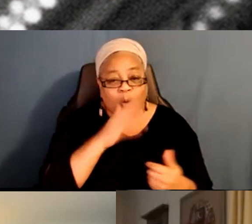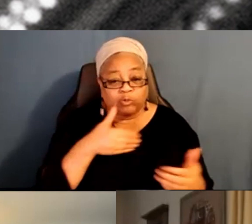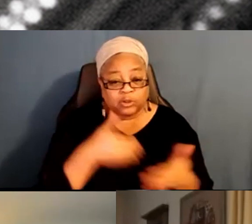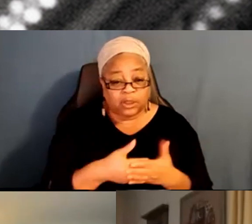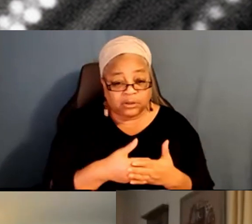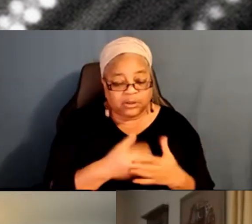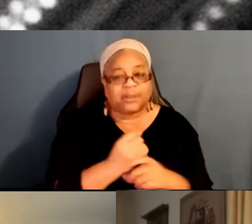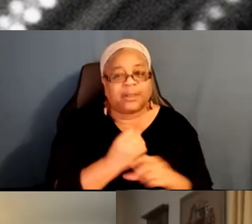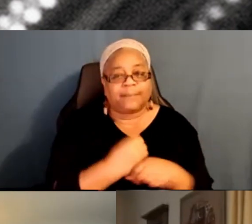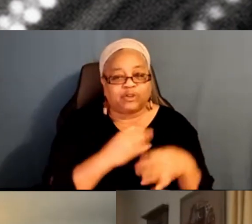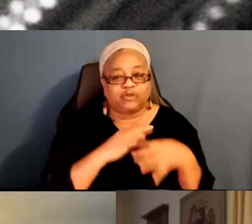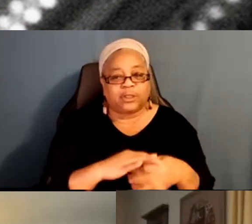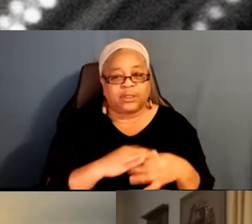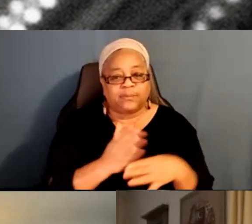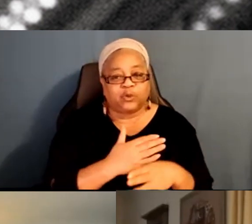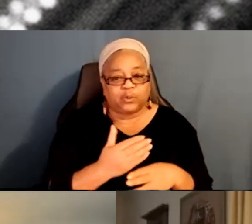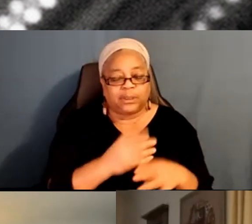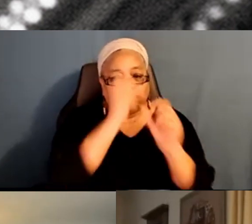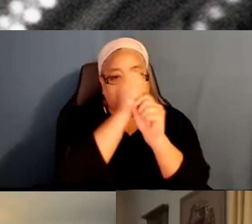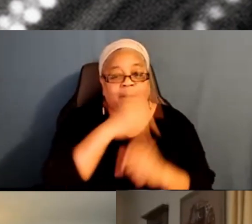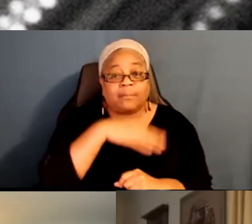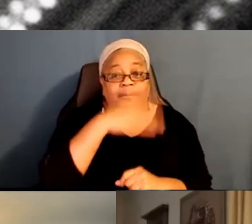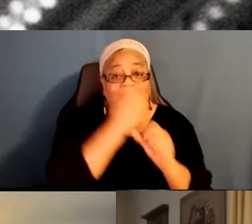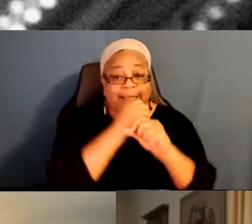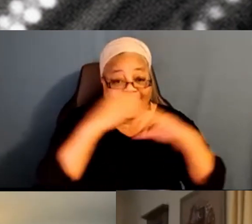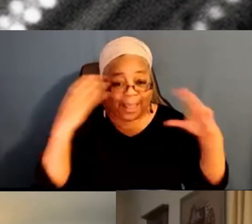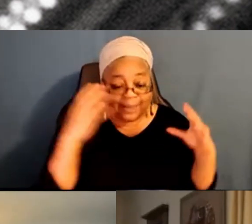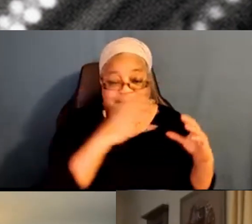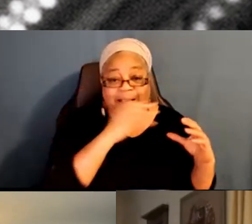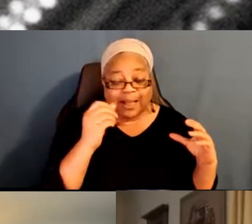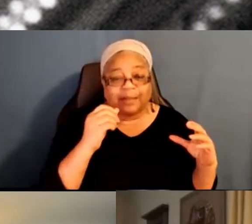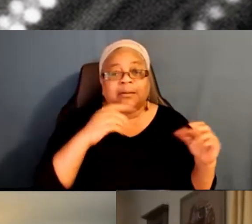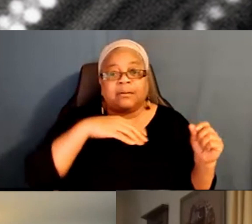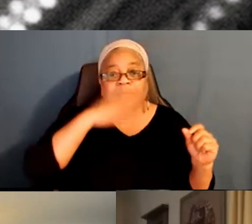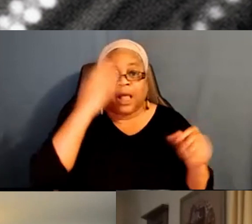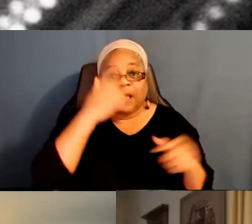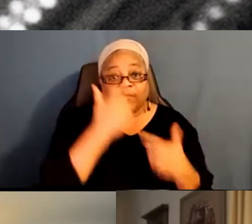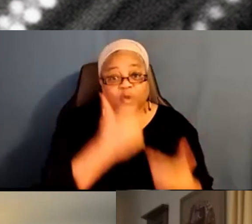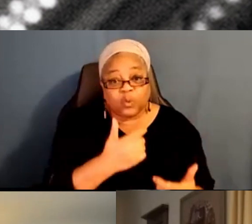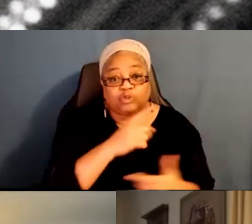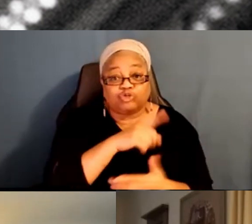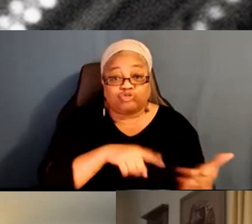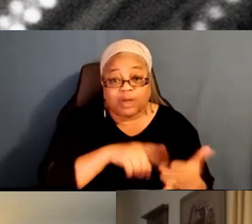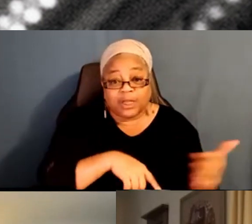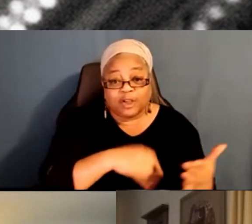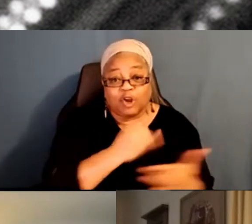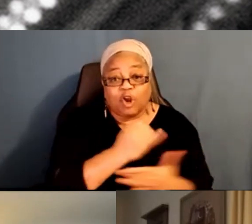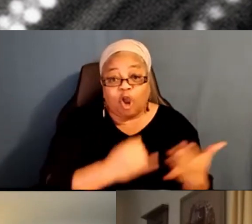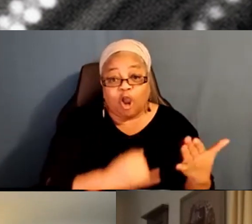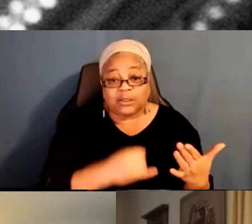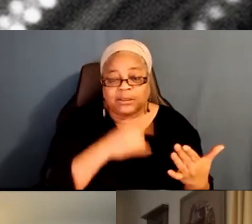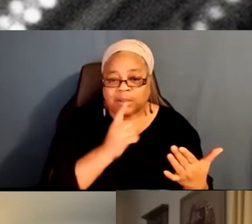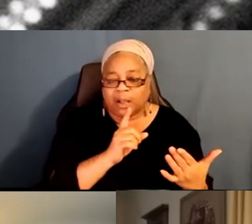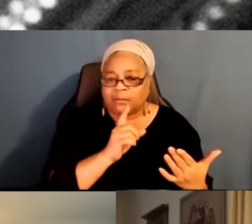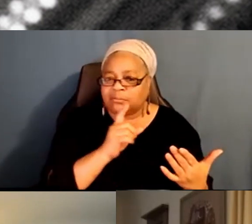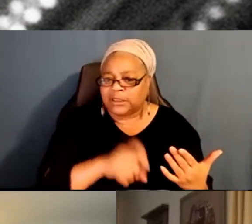relationship between a Black gaze and Black viewers, Black critics, Black artists that is not necessarily one-to-one,